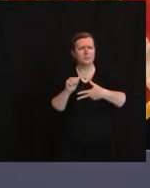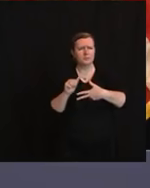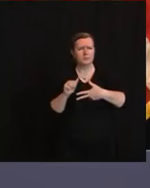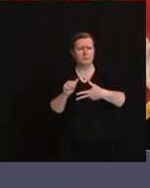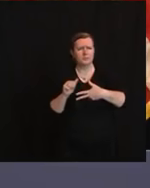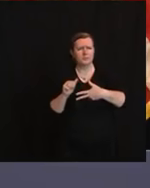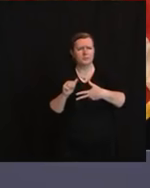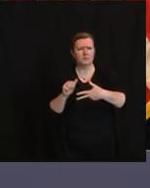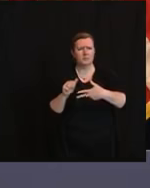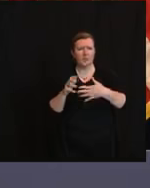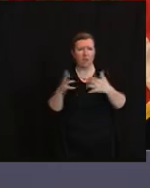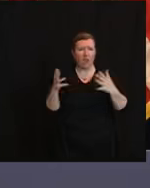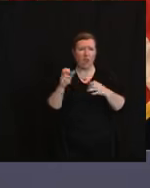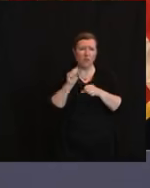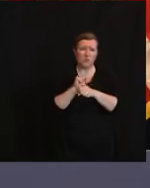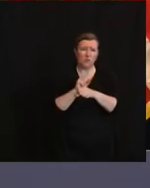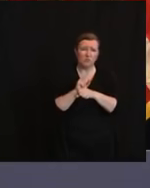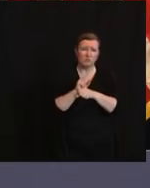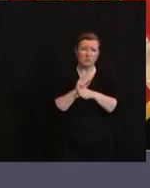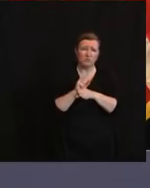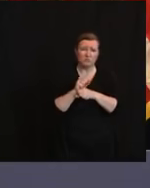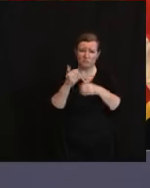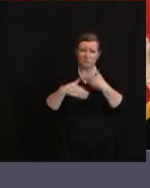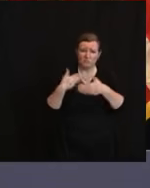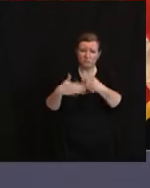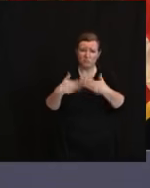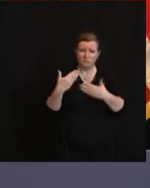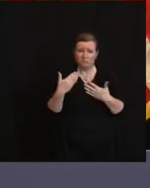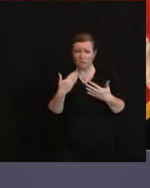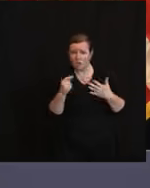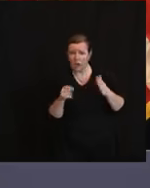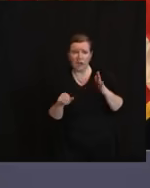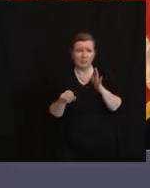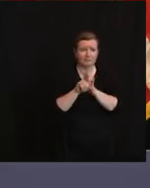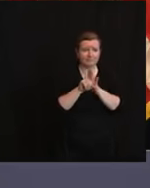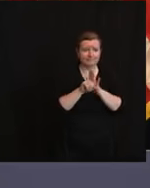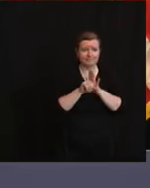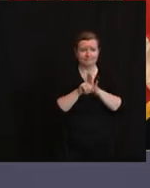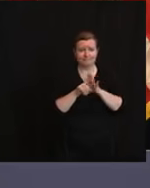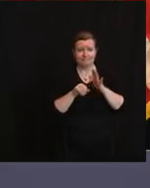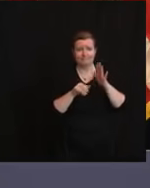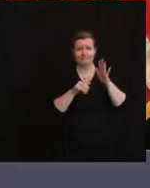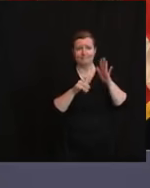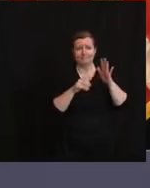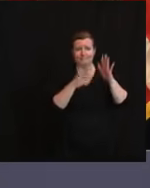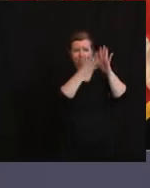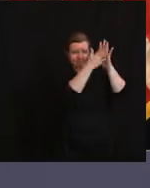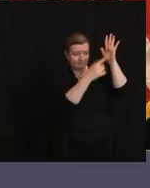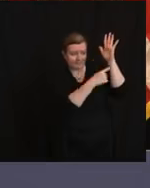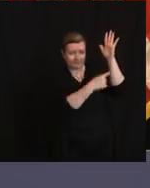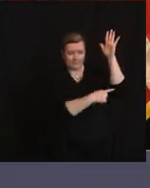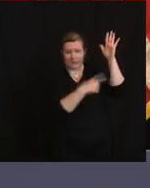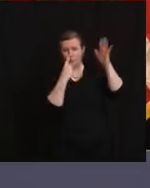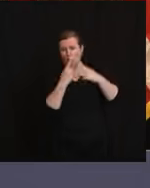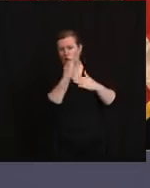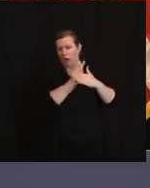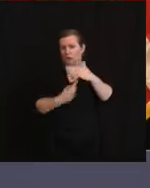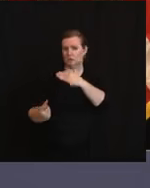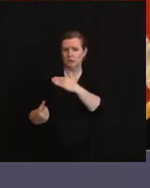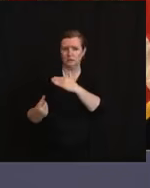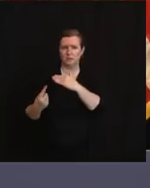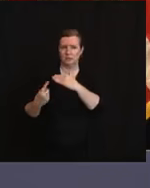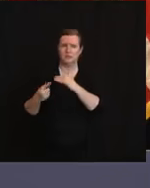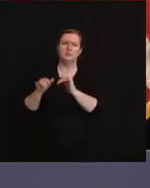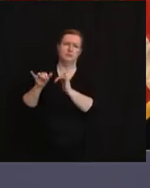gotten into identifying locations for folks to head to. And I think I alluded yesterday, especially